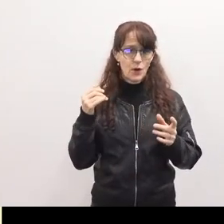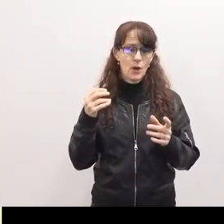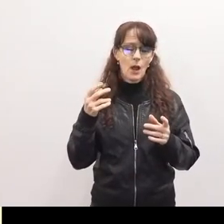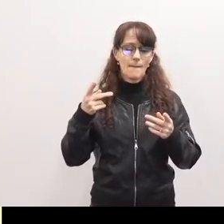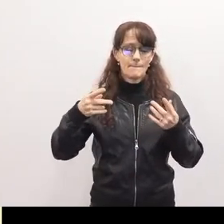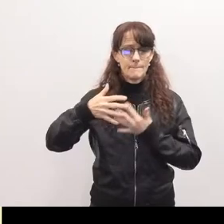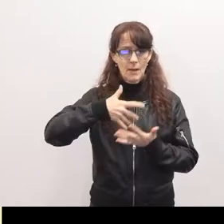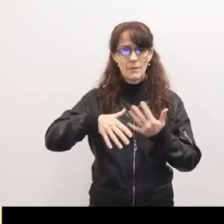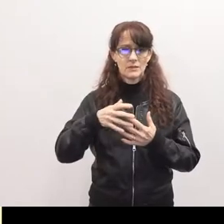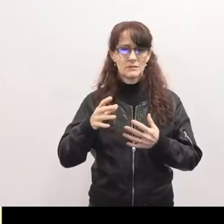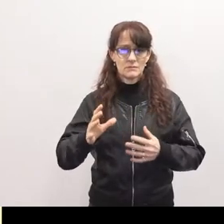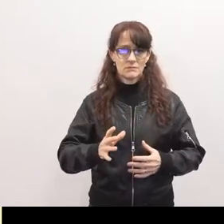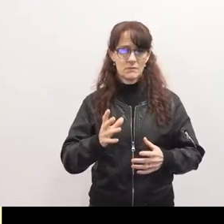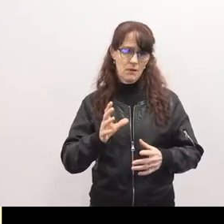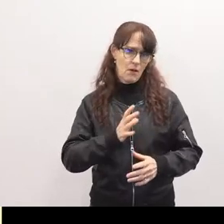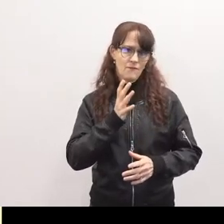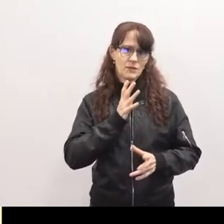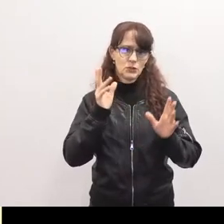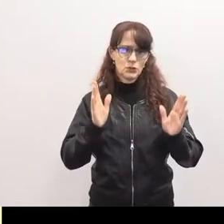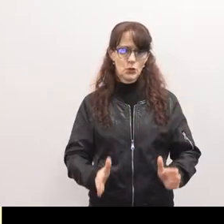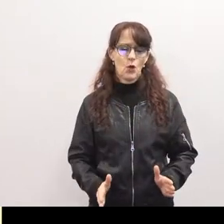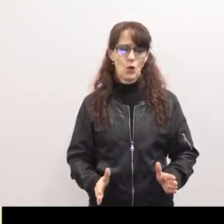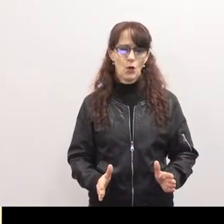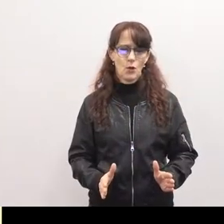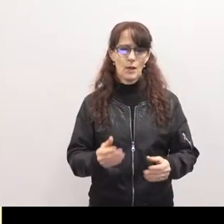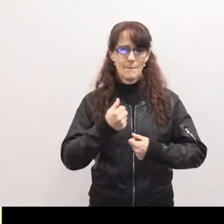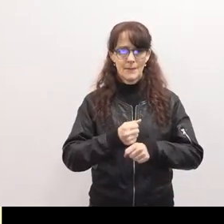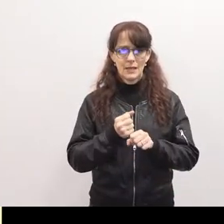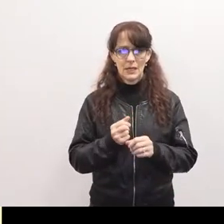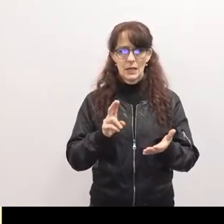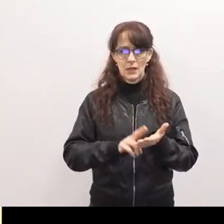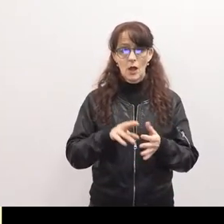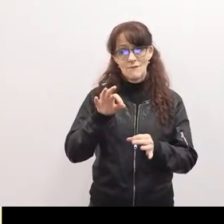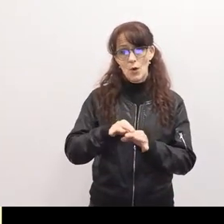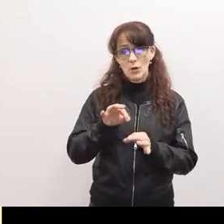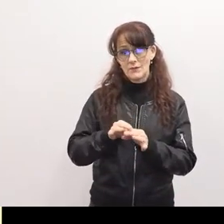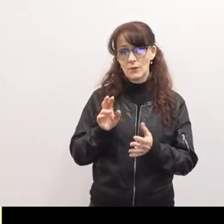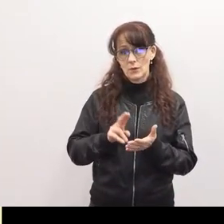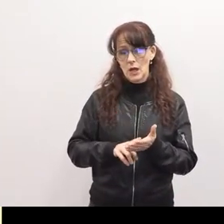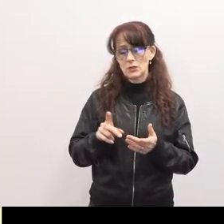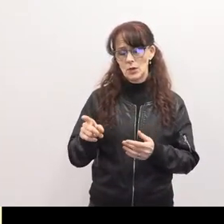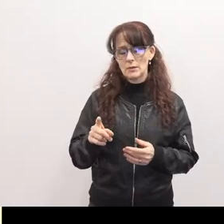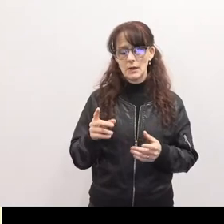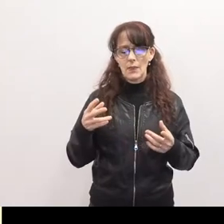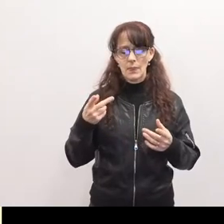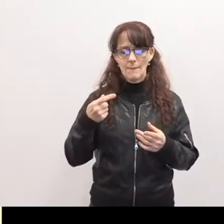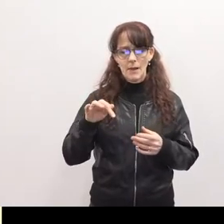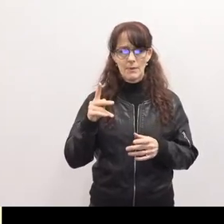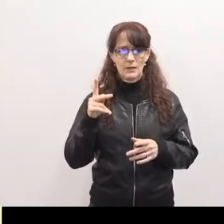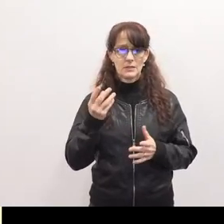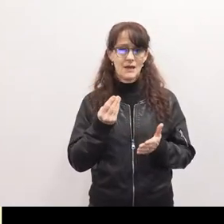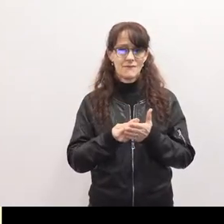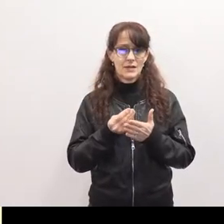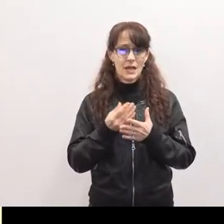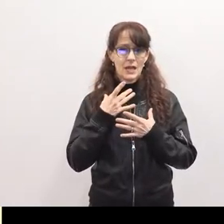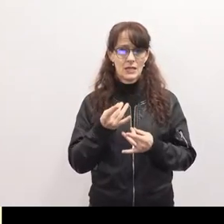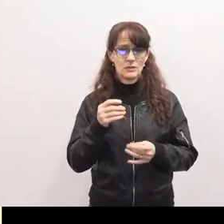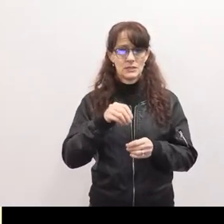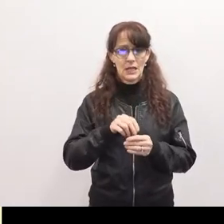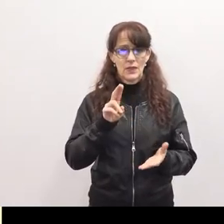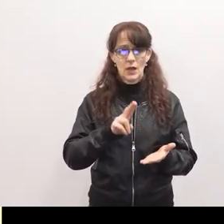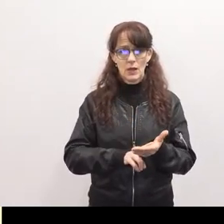official making a public contract, which in your case would be voting for it, and that public official has a financial interest in the